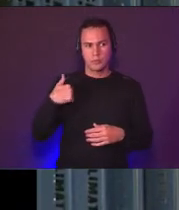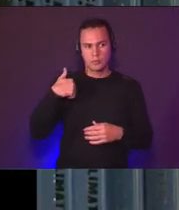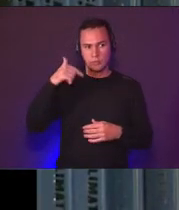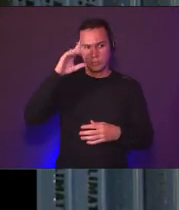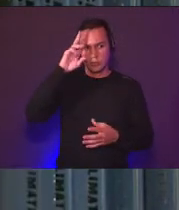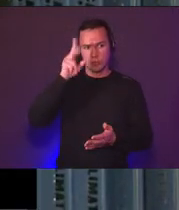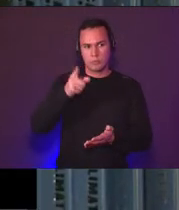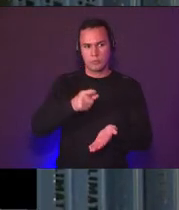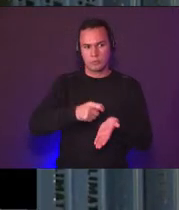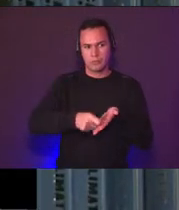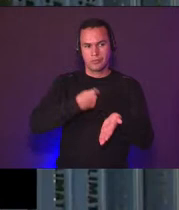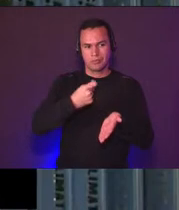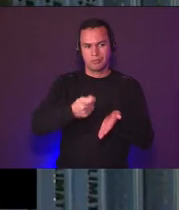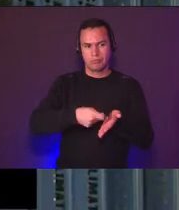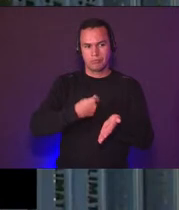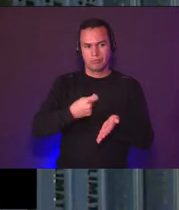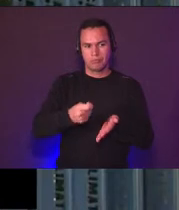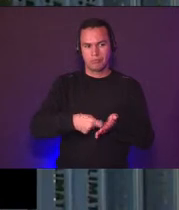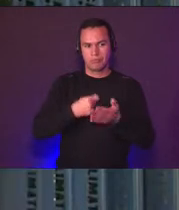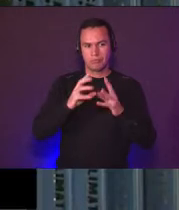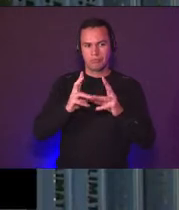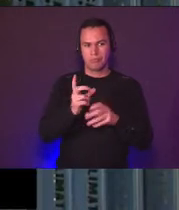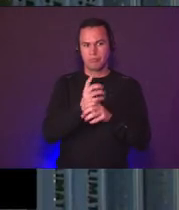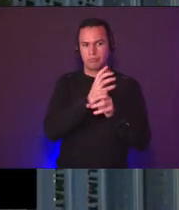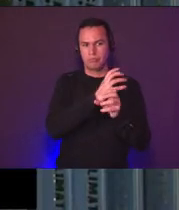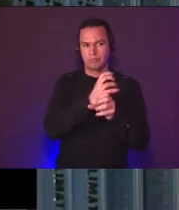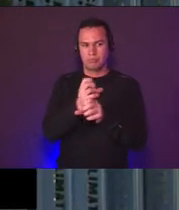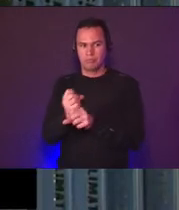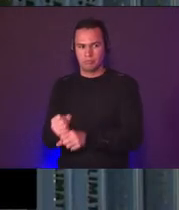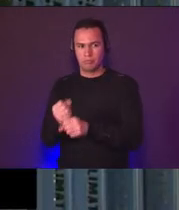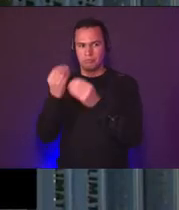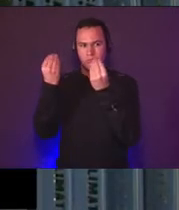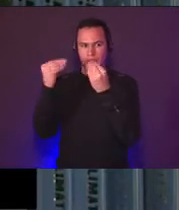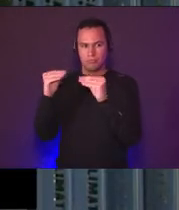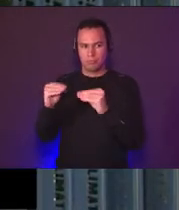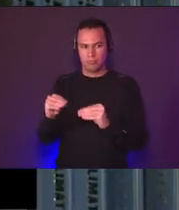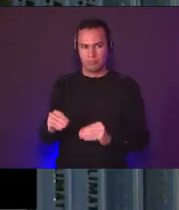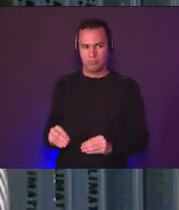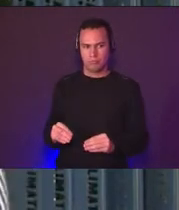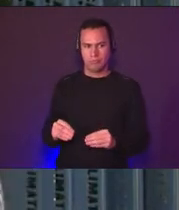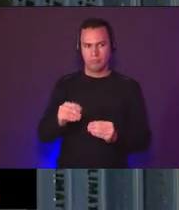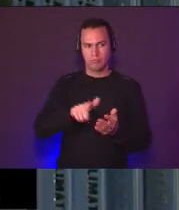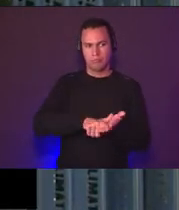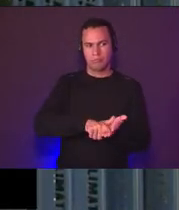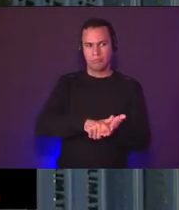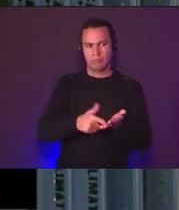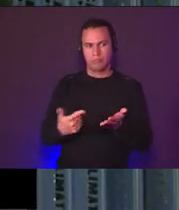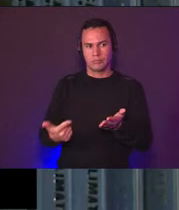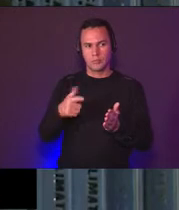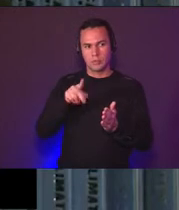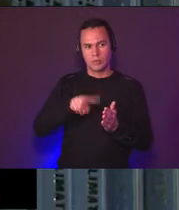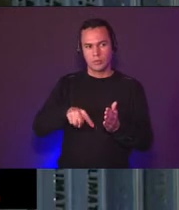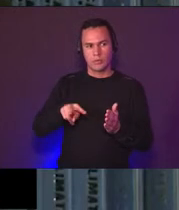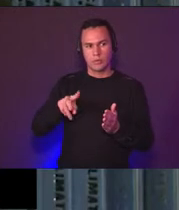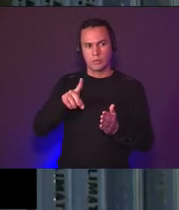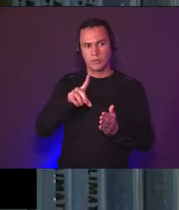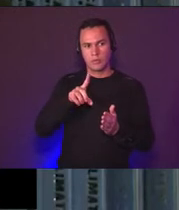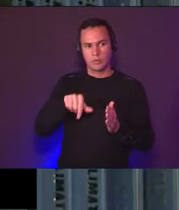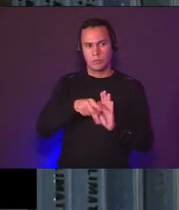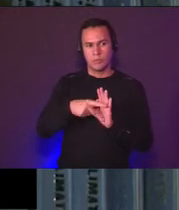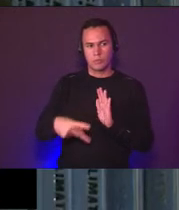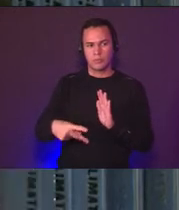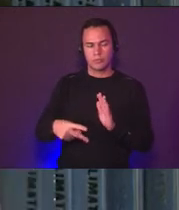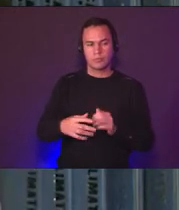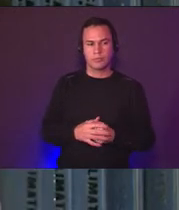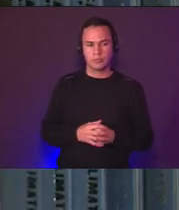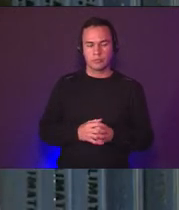follow-up, because we knew this was Pulitzer material, and mm-hmm. the Detroit News was thinking the same thing. We were trying to think how to be one